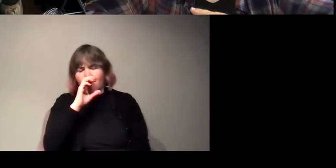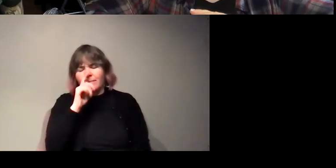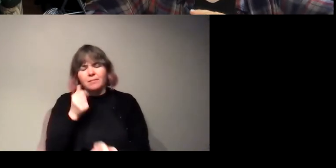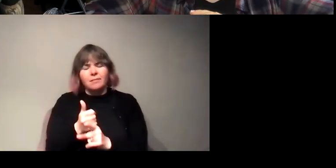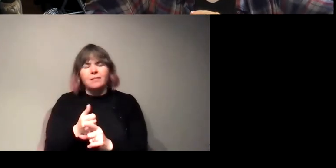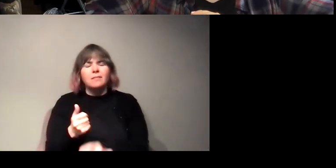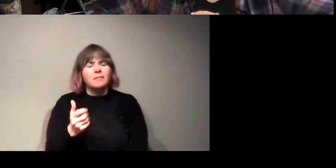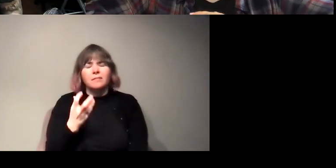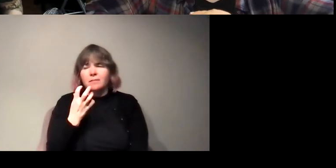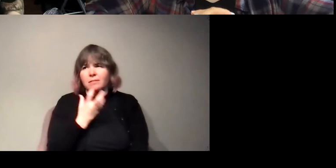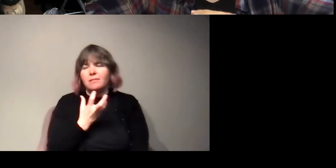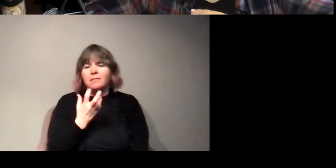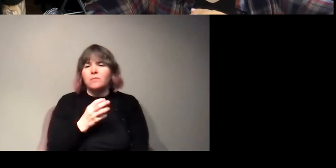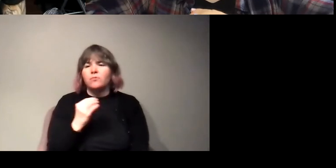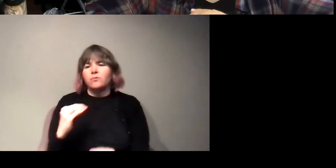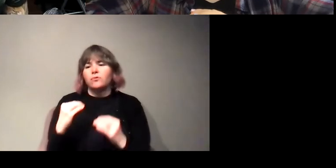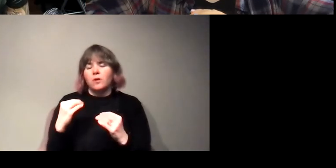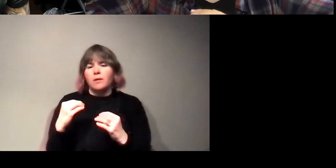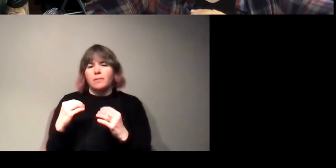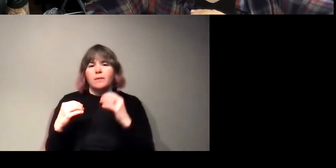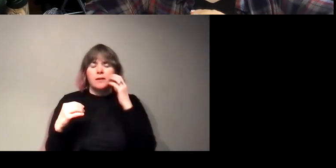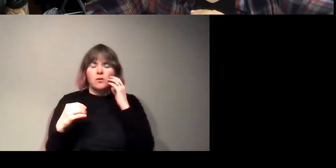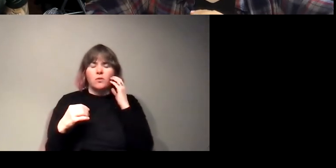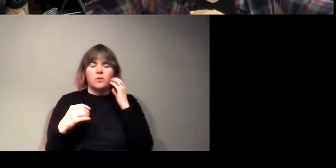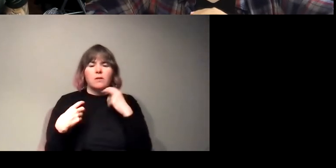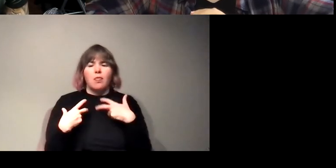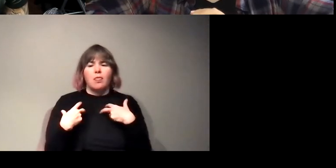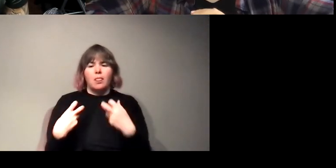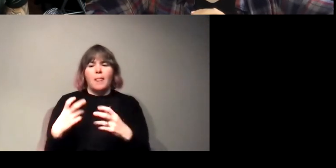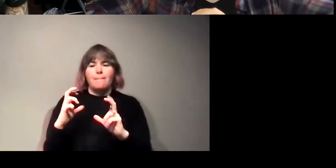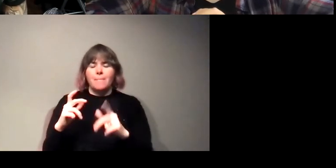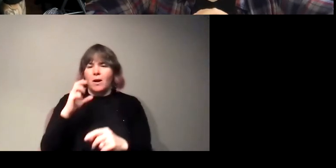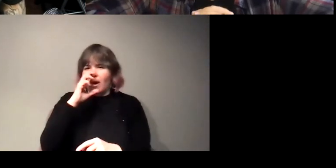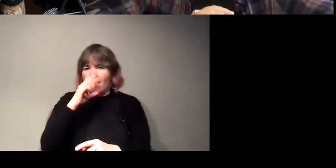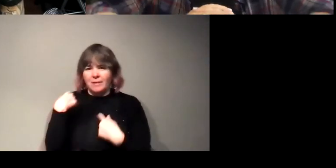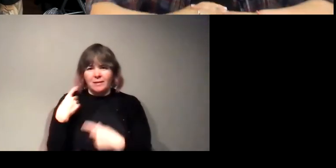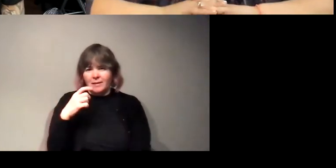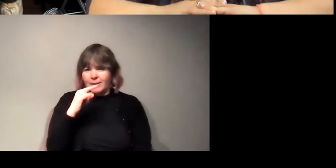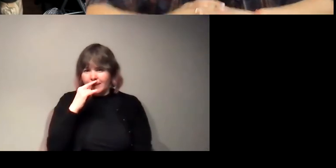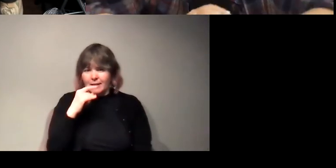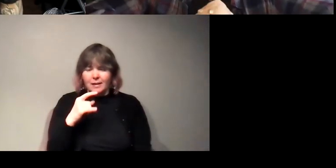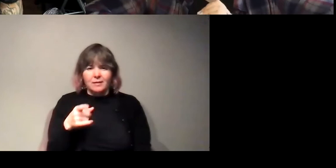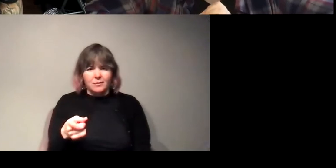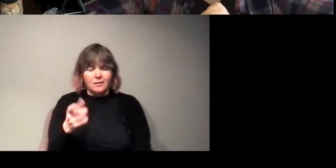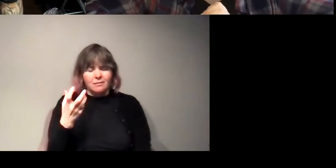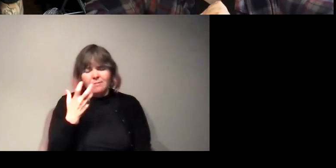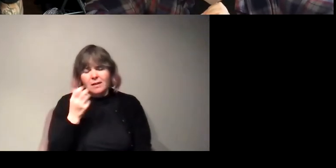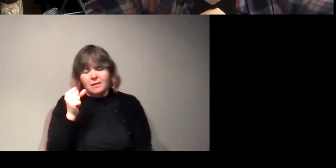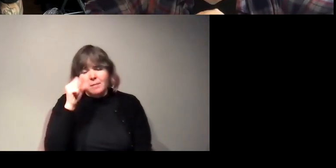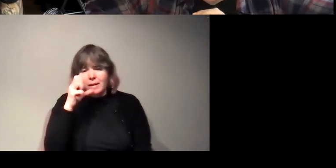the person who taught me to coming back into comics for the first time since I was like a little kid. And that's great.